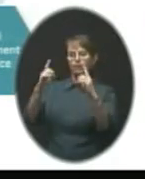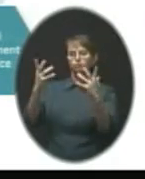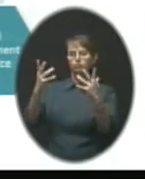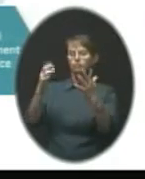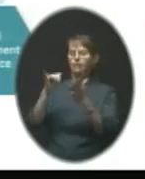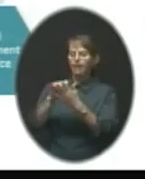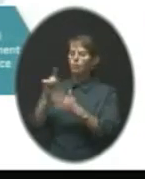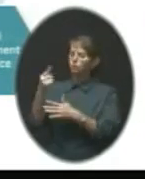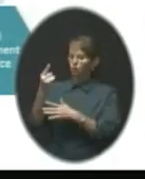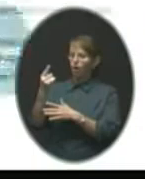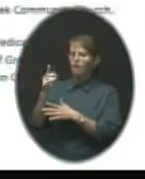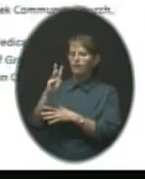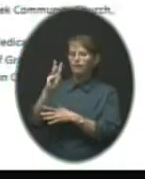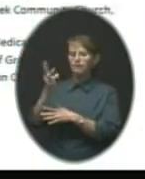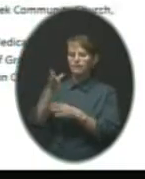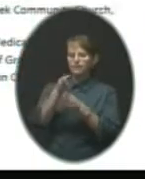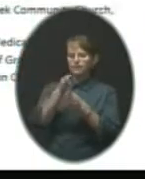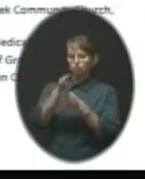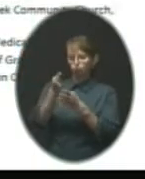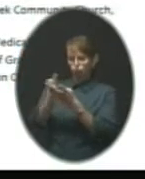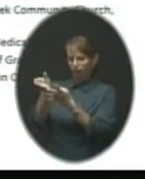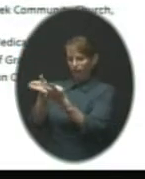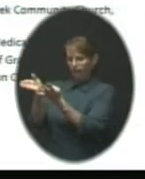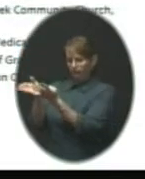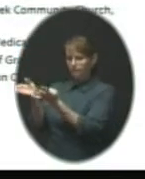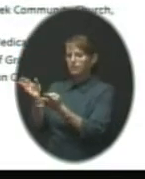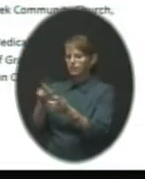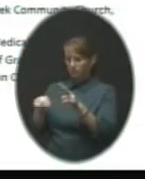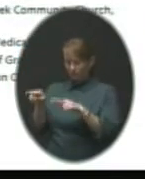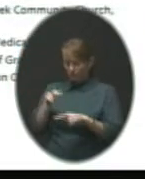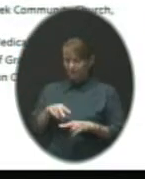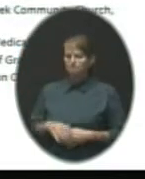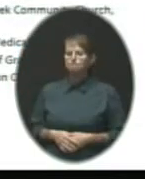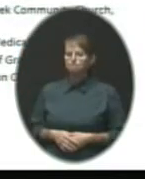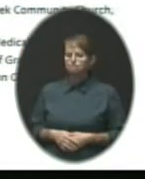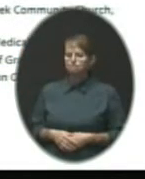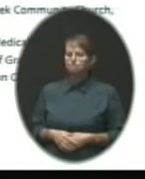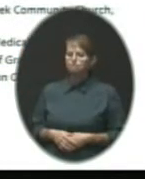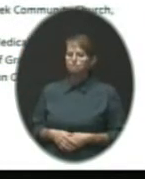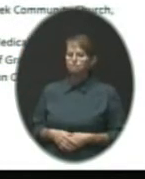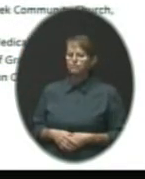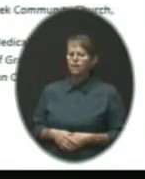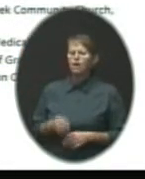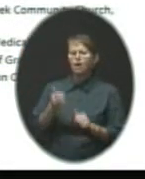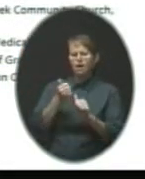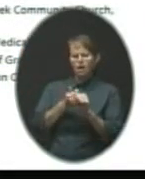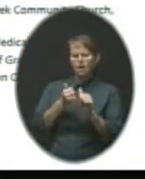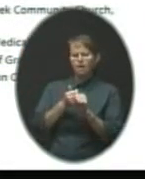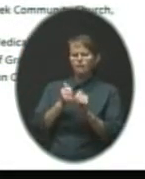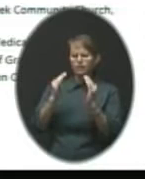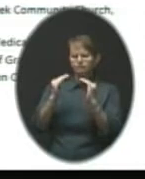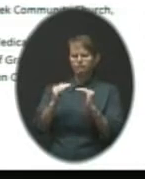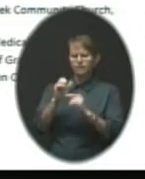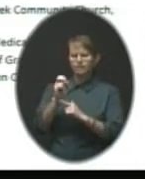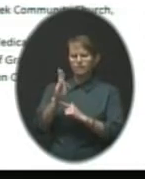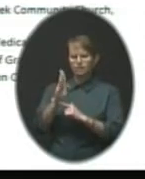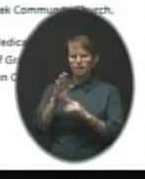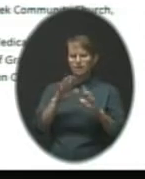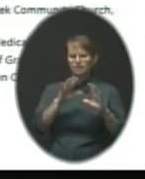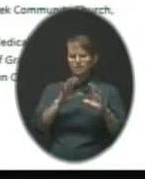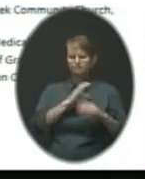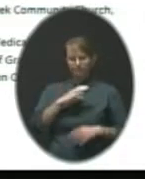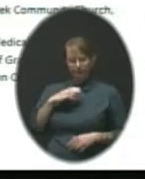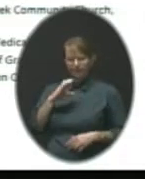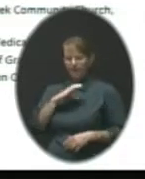six strands that was being looked at. There was every subcommittee or area had